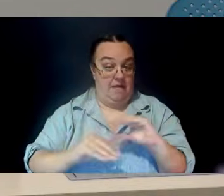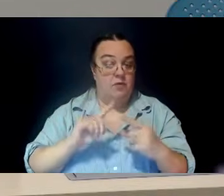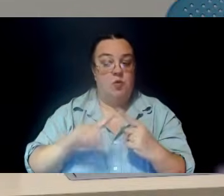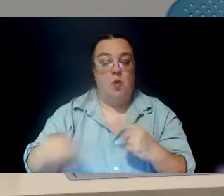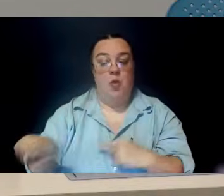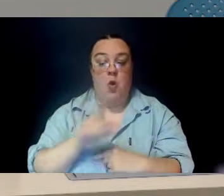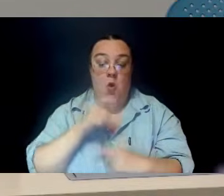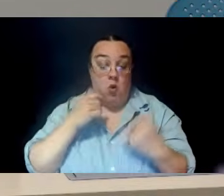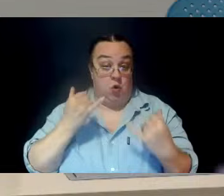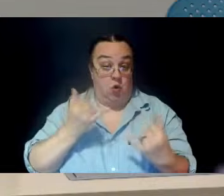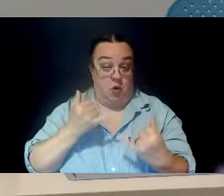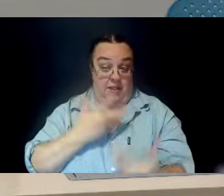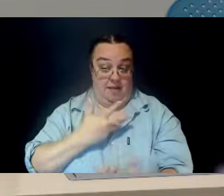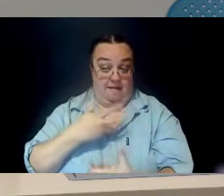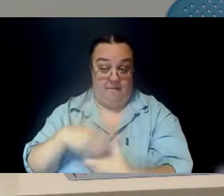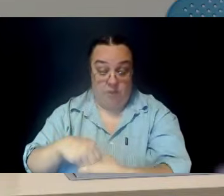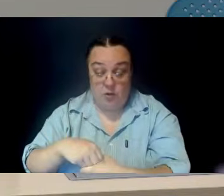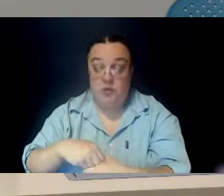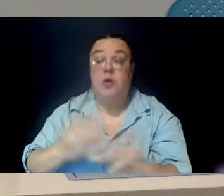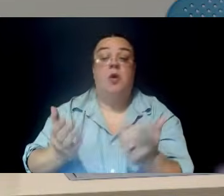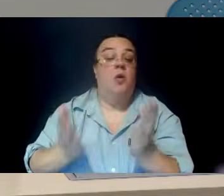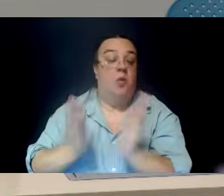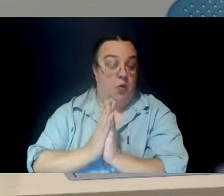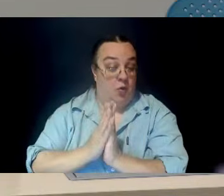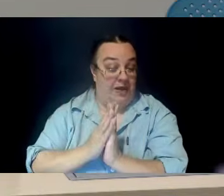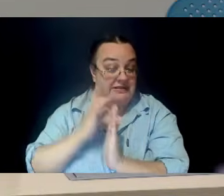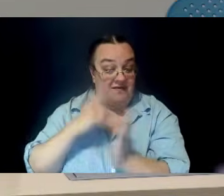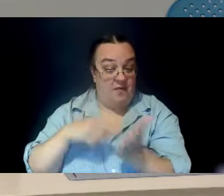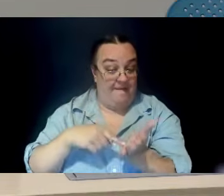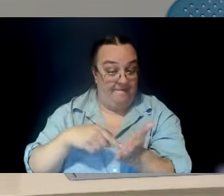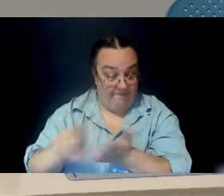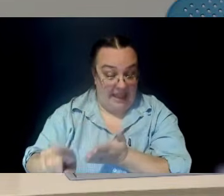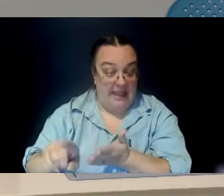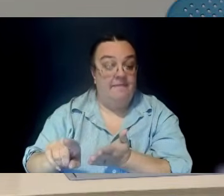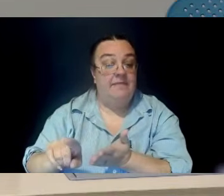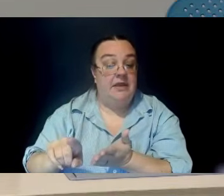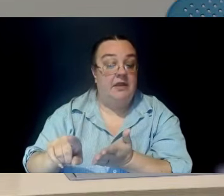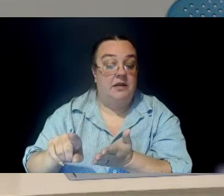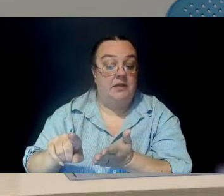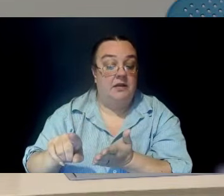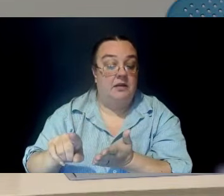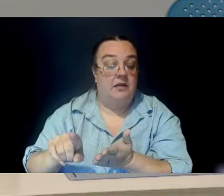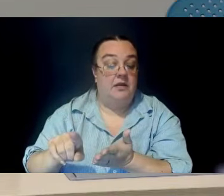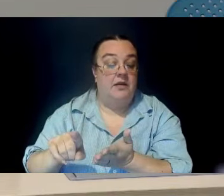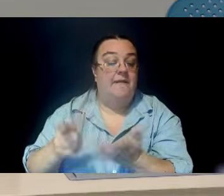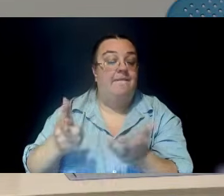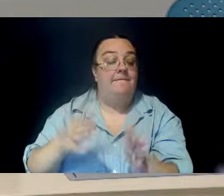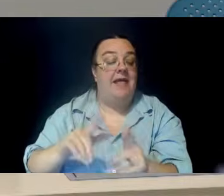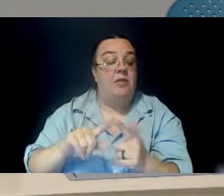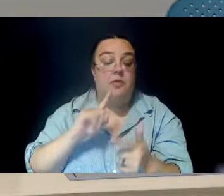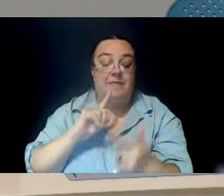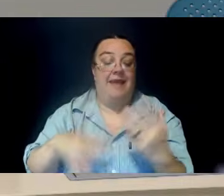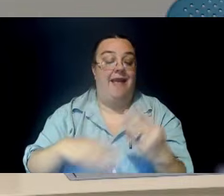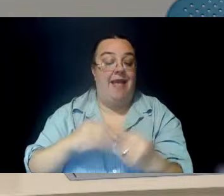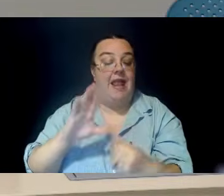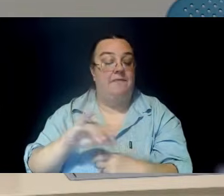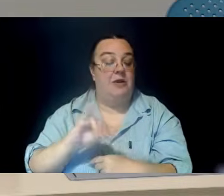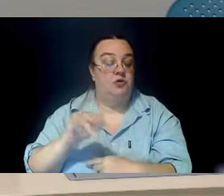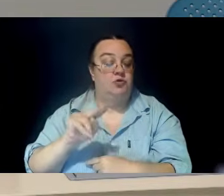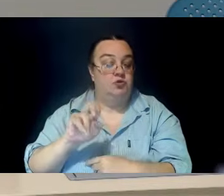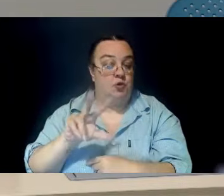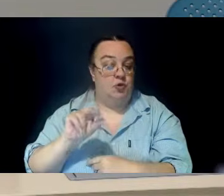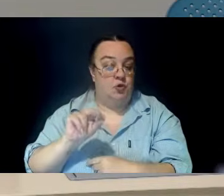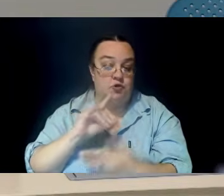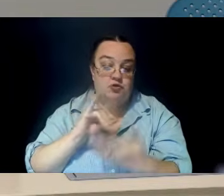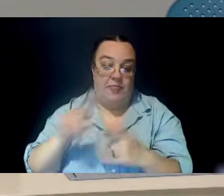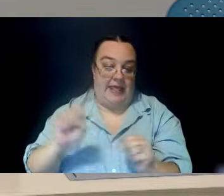participants requesting payment methods to be added by June 30 to continue with the